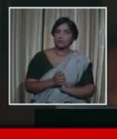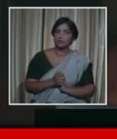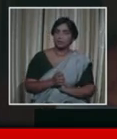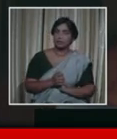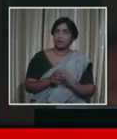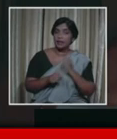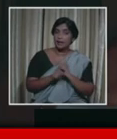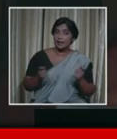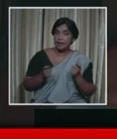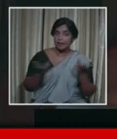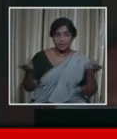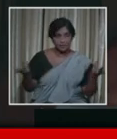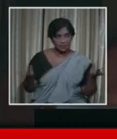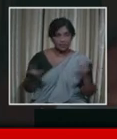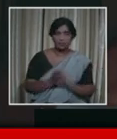Gas tikane.